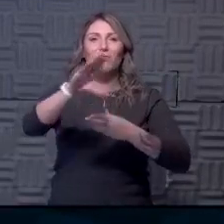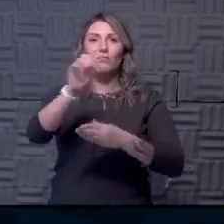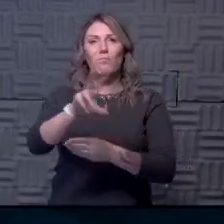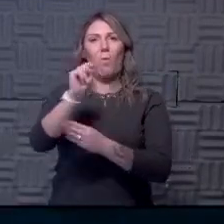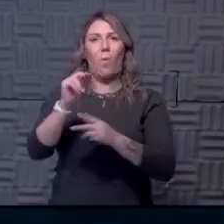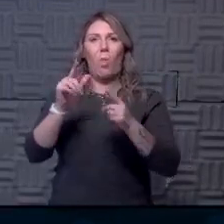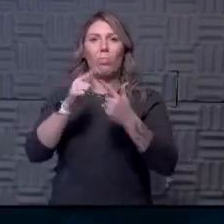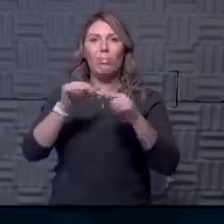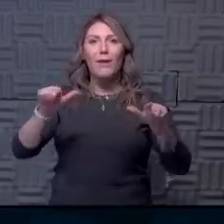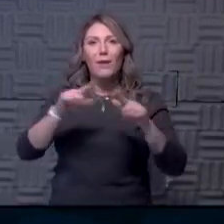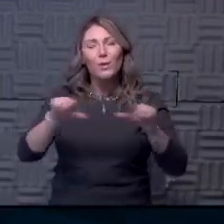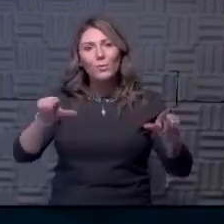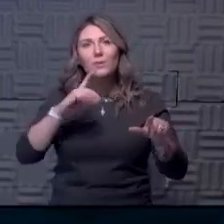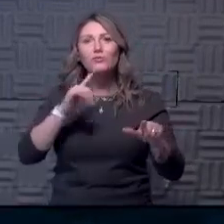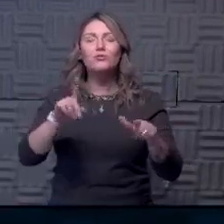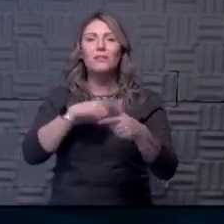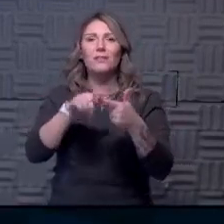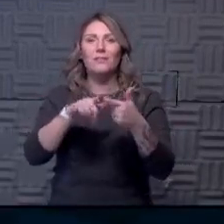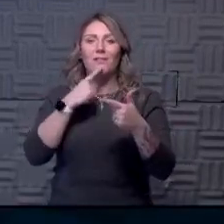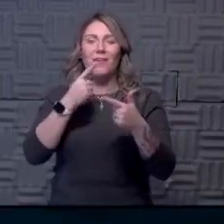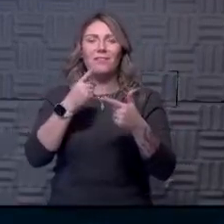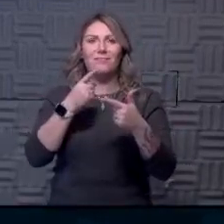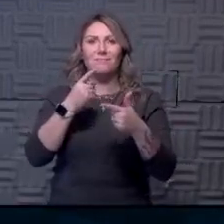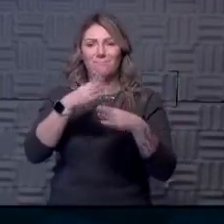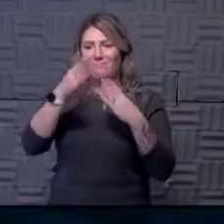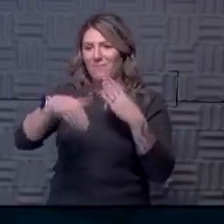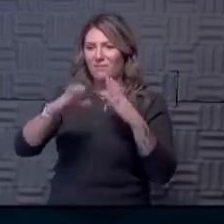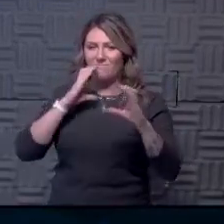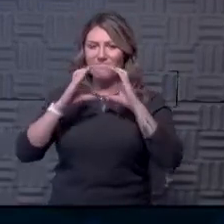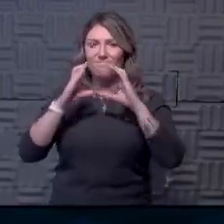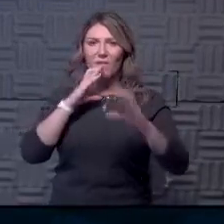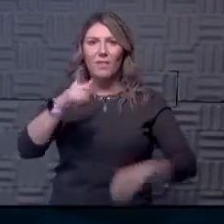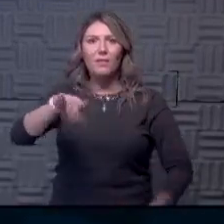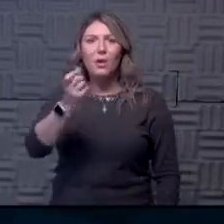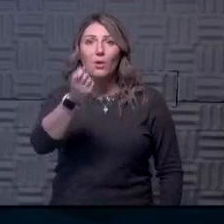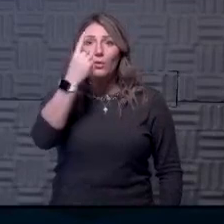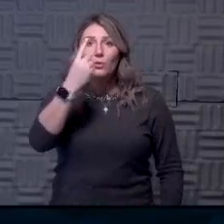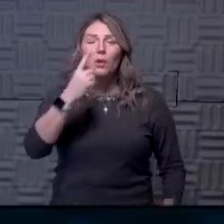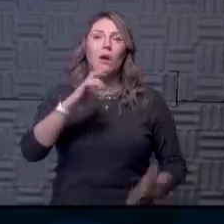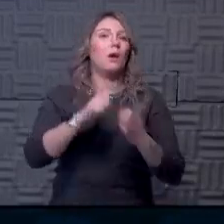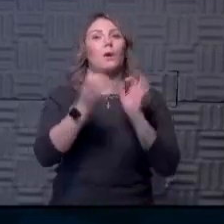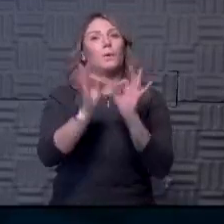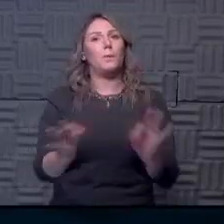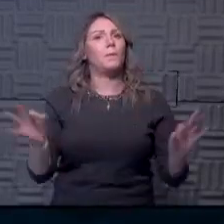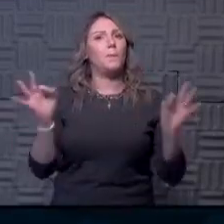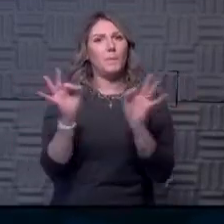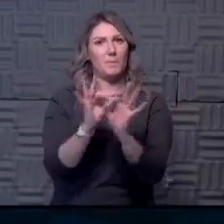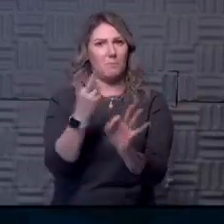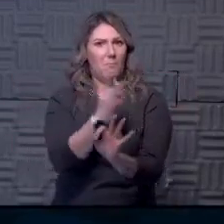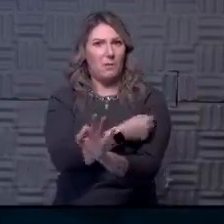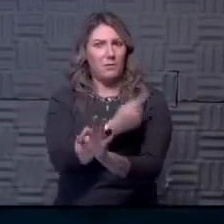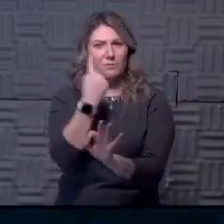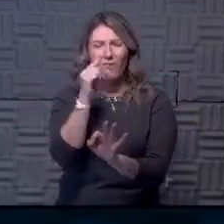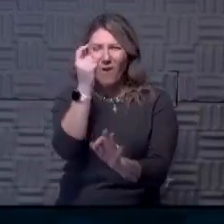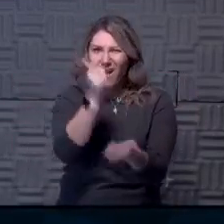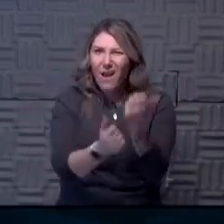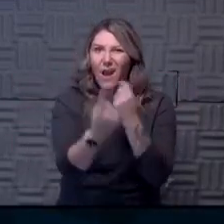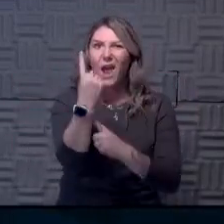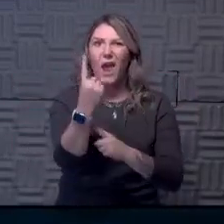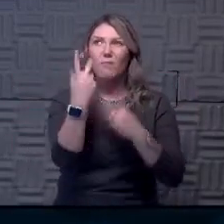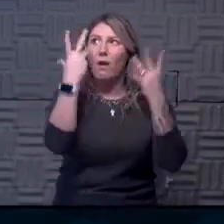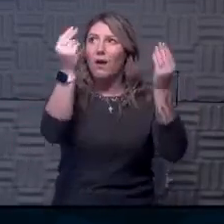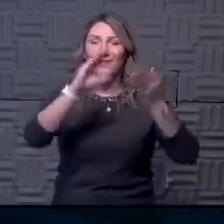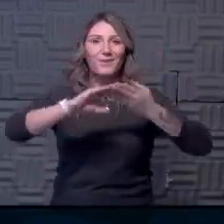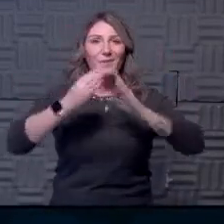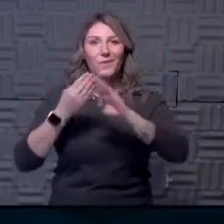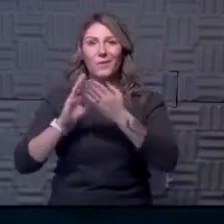at the end of those conversations, is like they understand how important the vaccine is for everyone in the community. It's